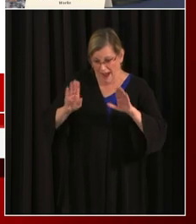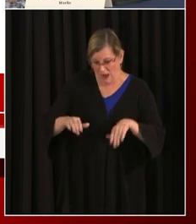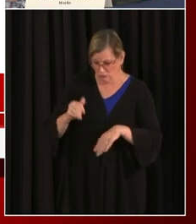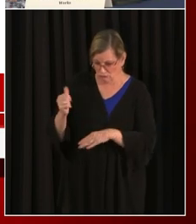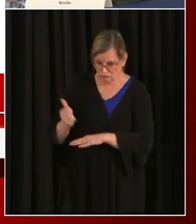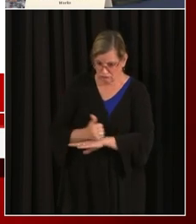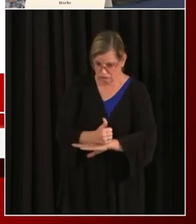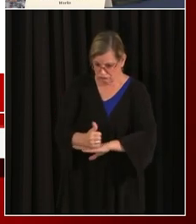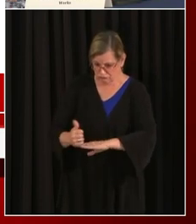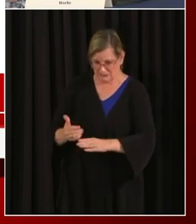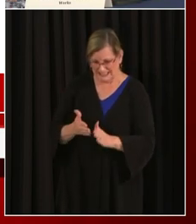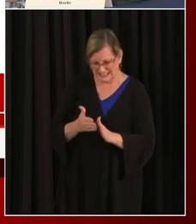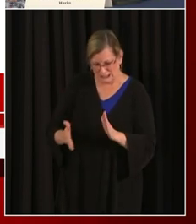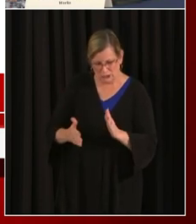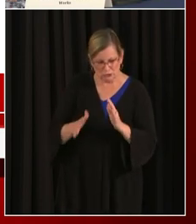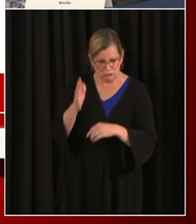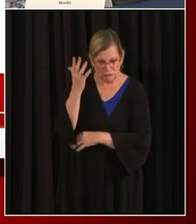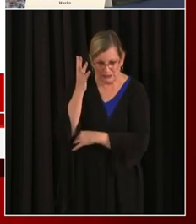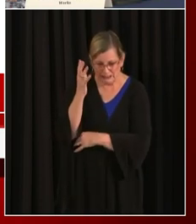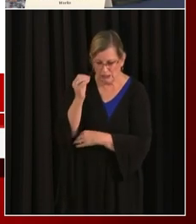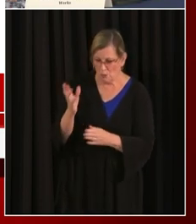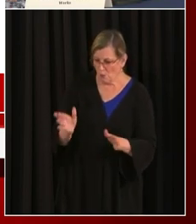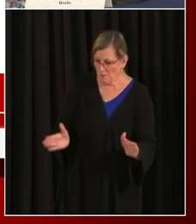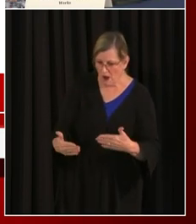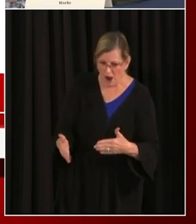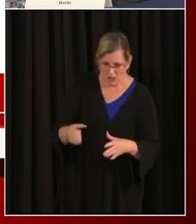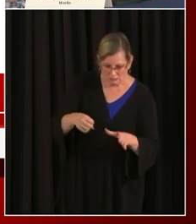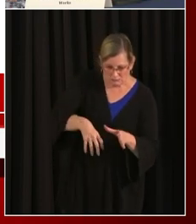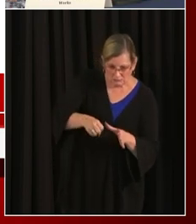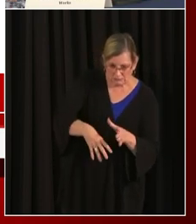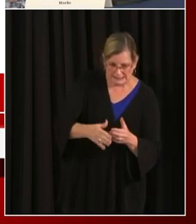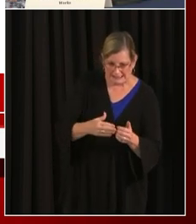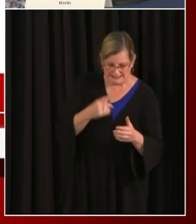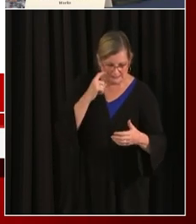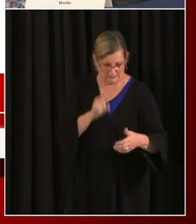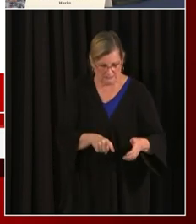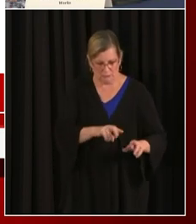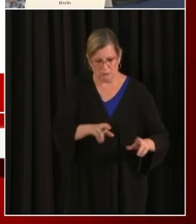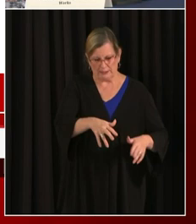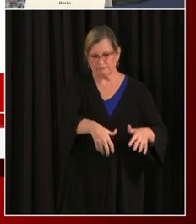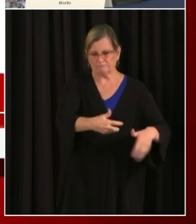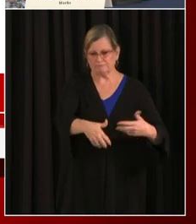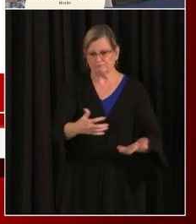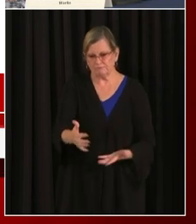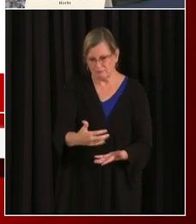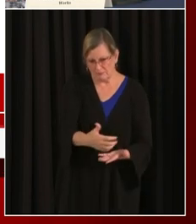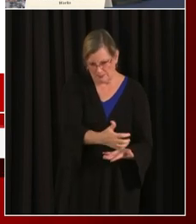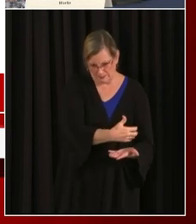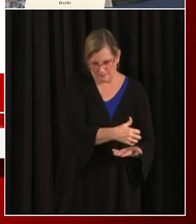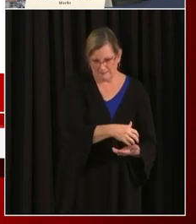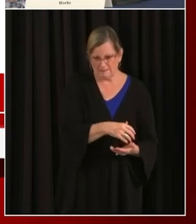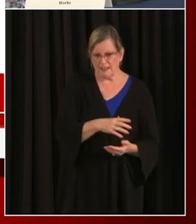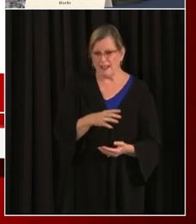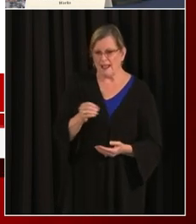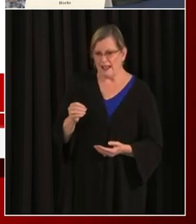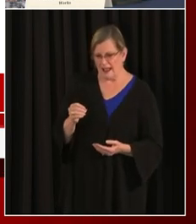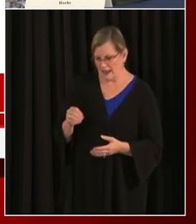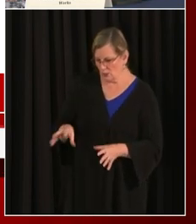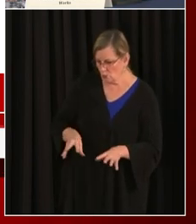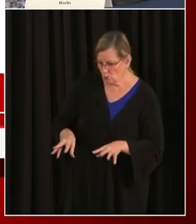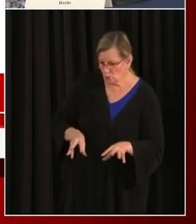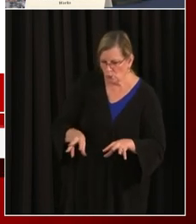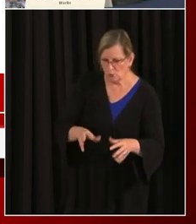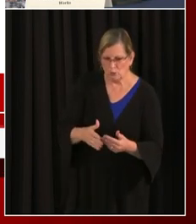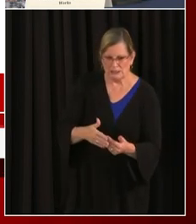boxes and areas that line the front of the houses, so that we can collect them instead of through vacuuming with larger